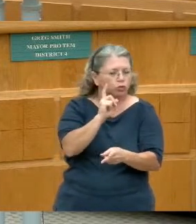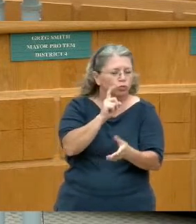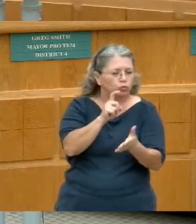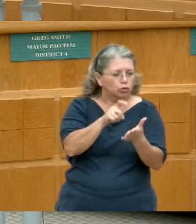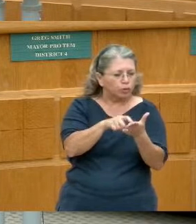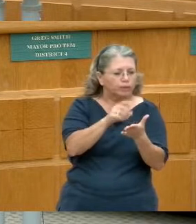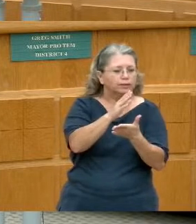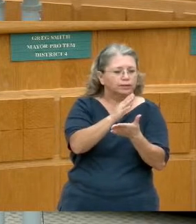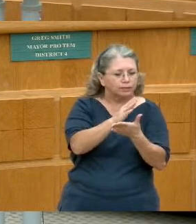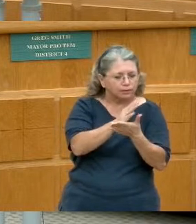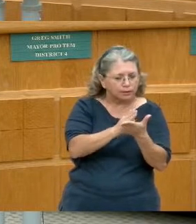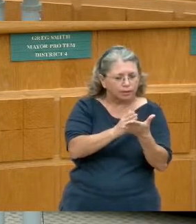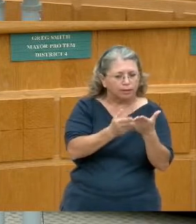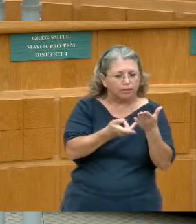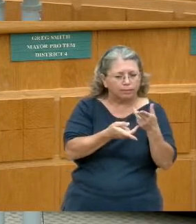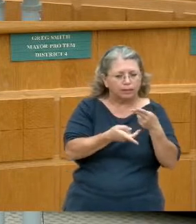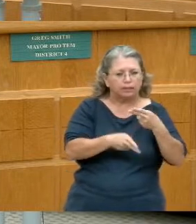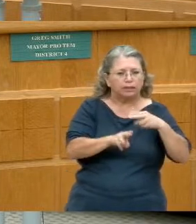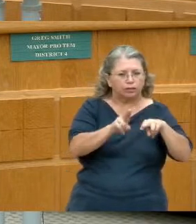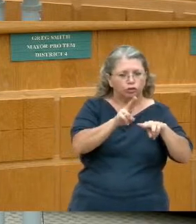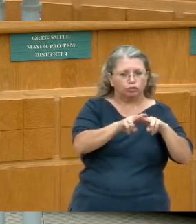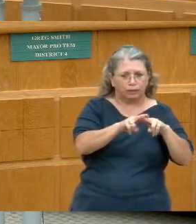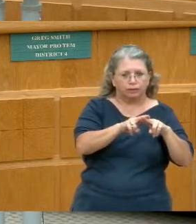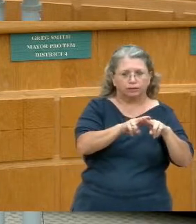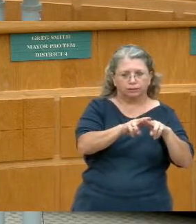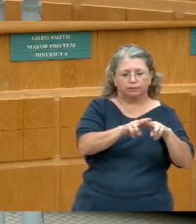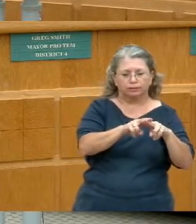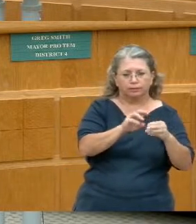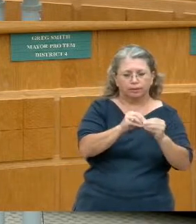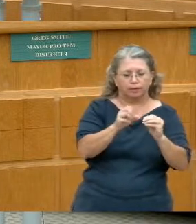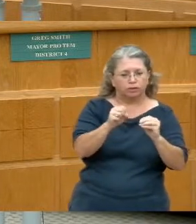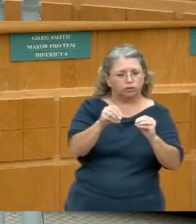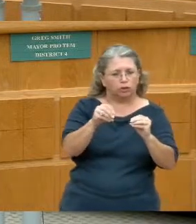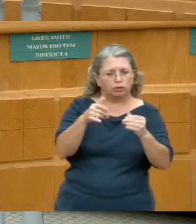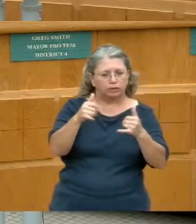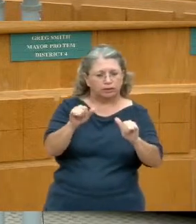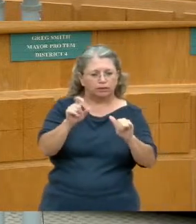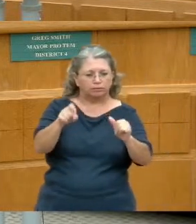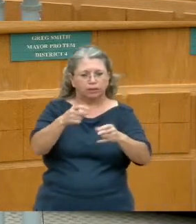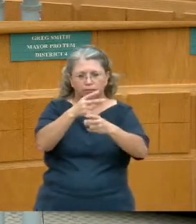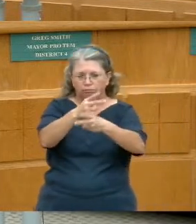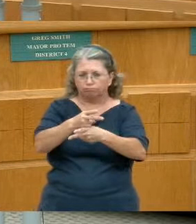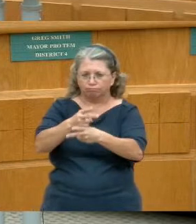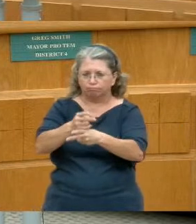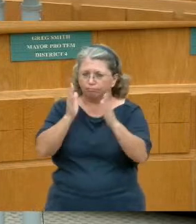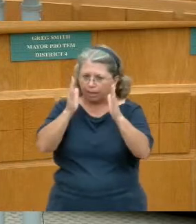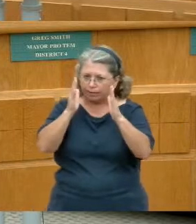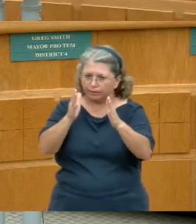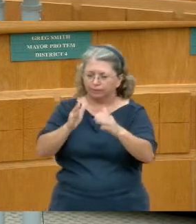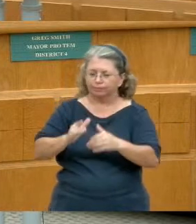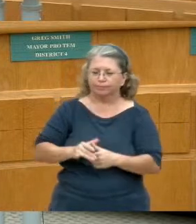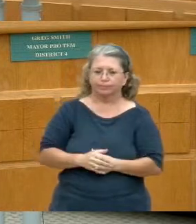are going down, this is where we want to pay close attention and see what happens next.